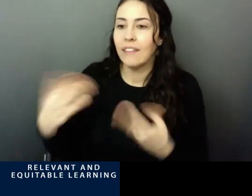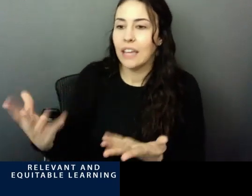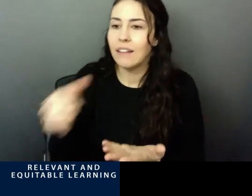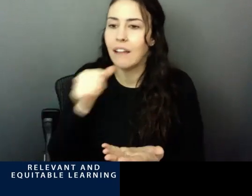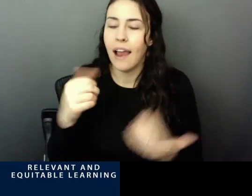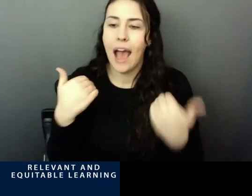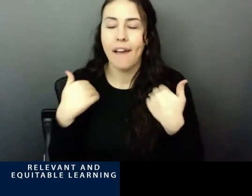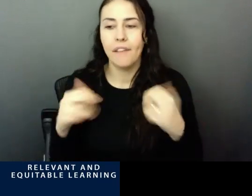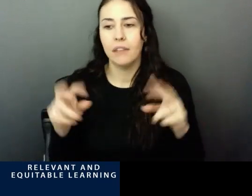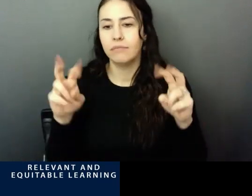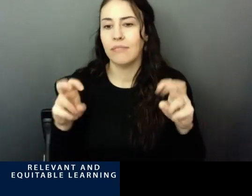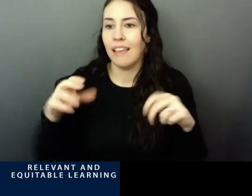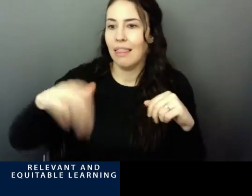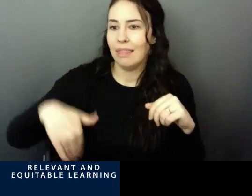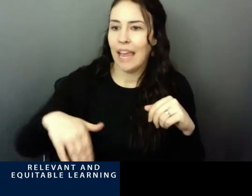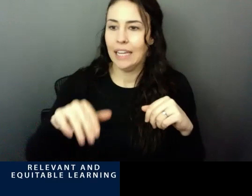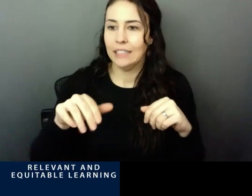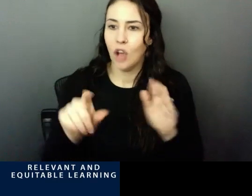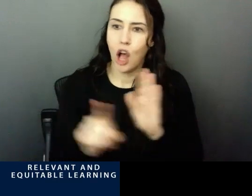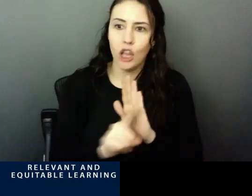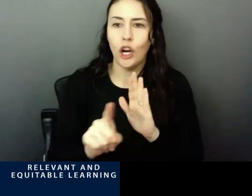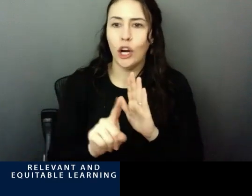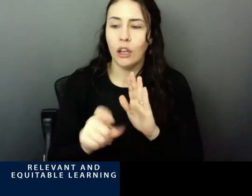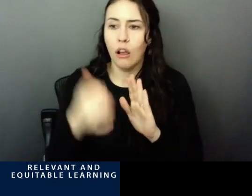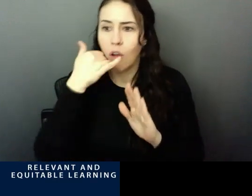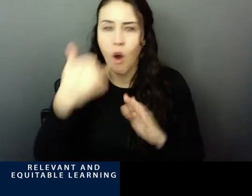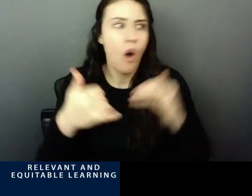alert, where you have to call somebody who then calls somebody and the student's already